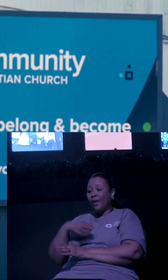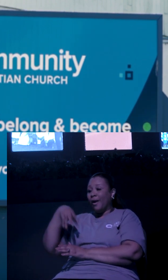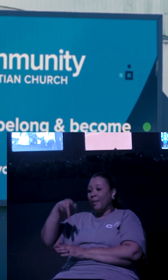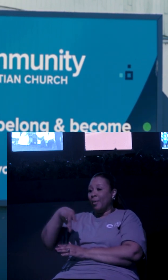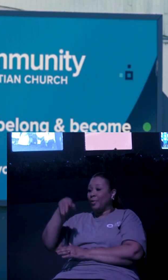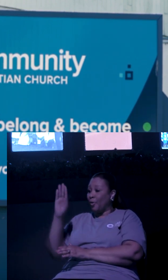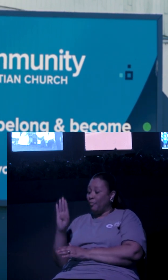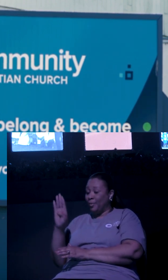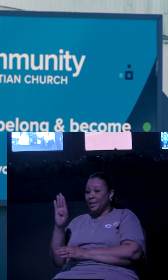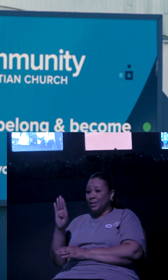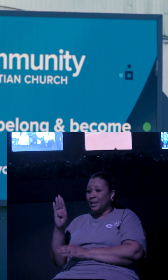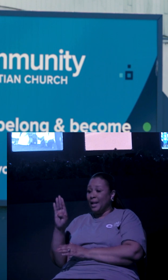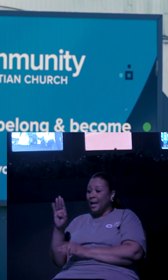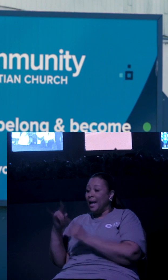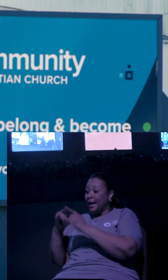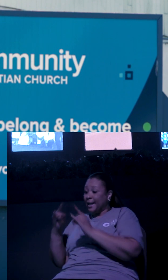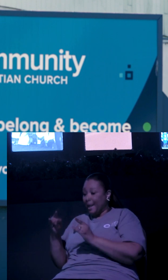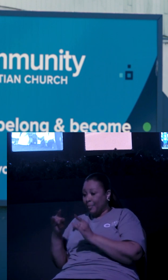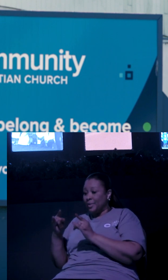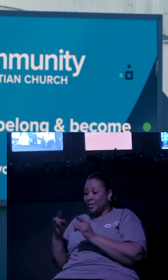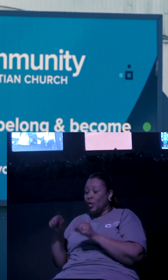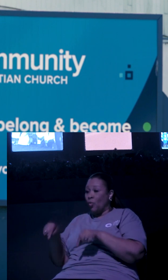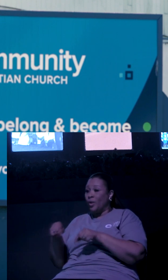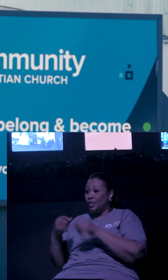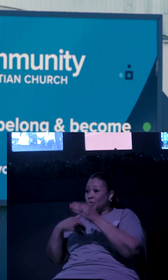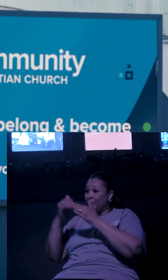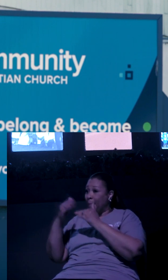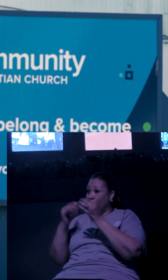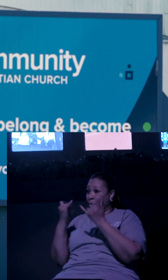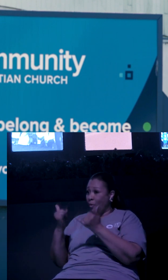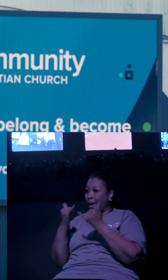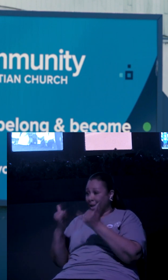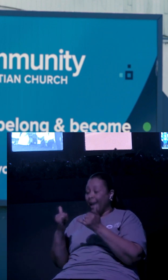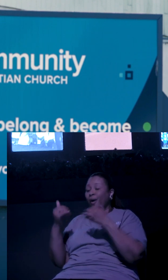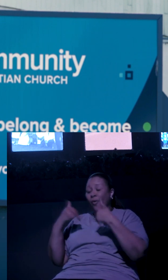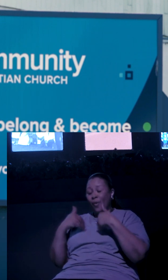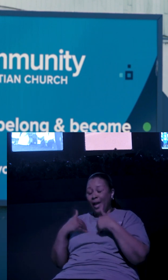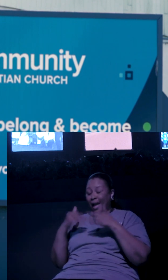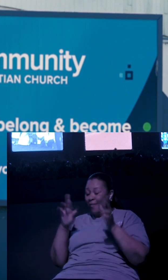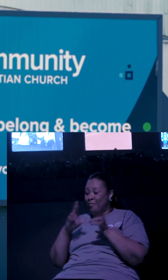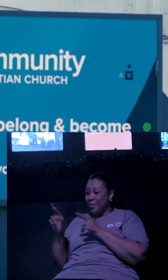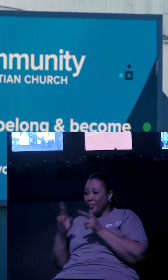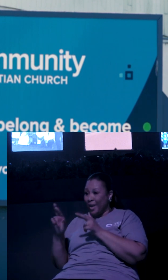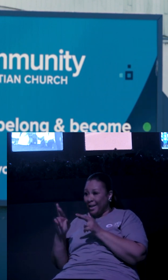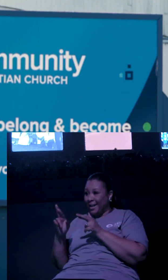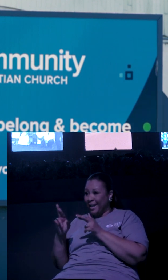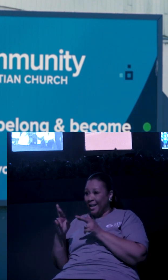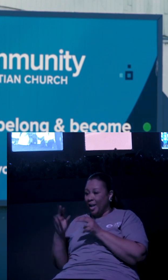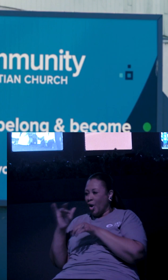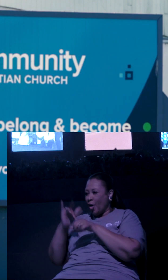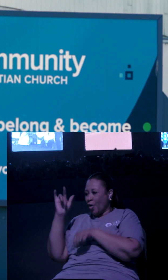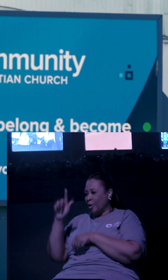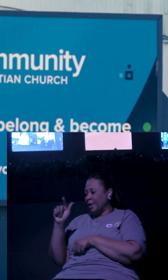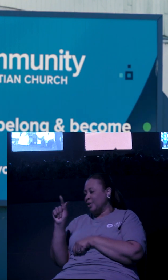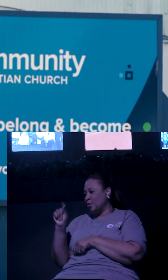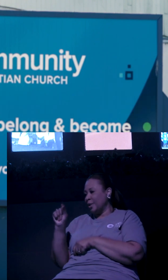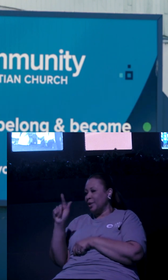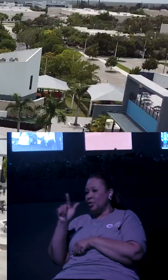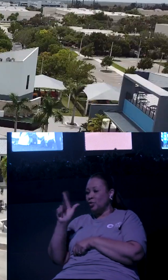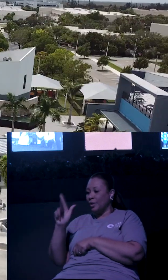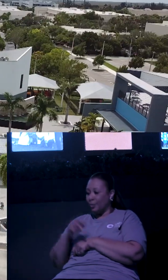Pompano Beach campus, which is currently under renovation and will have its grand opening in early